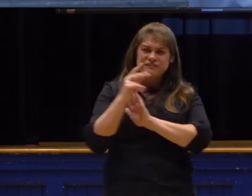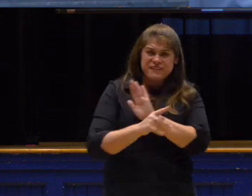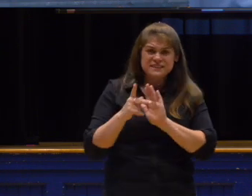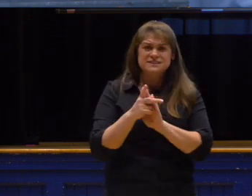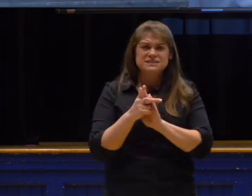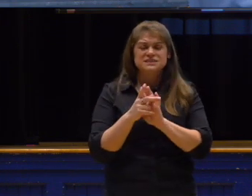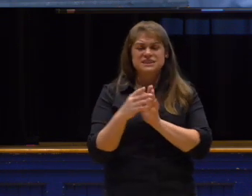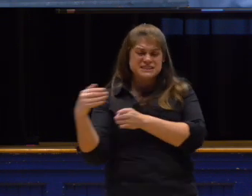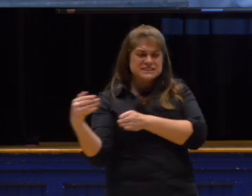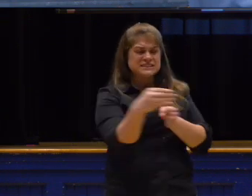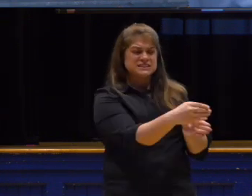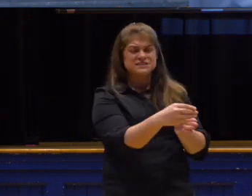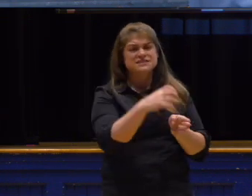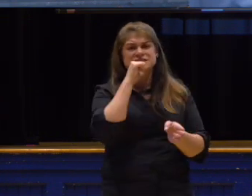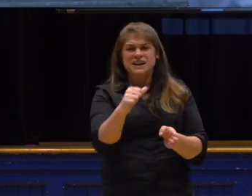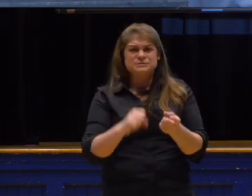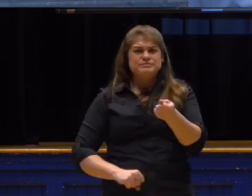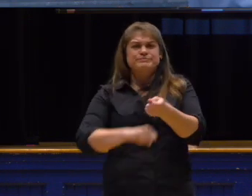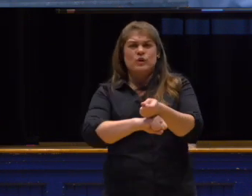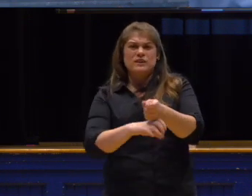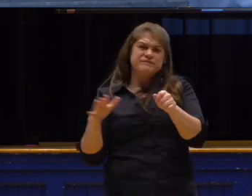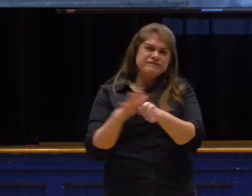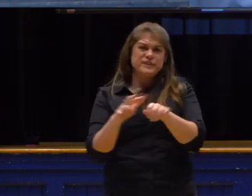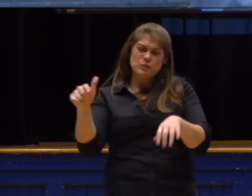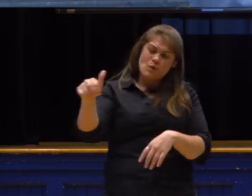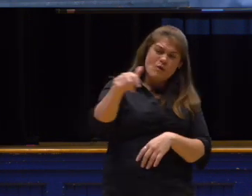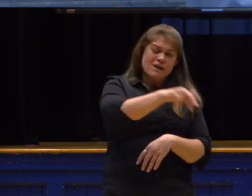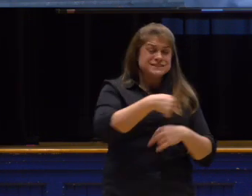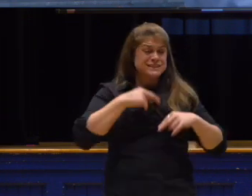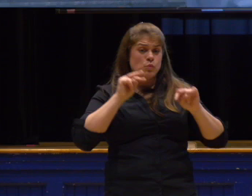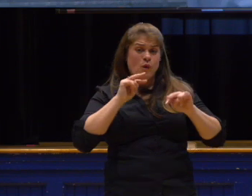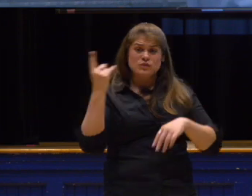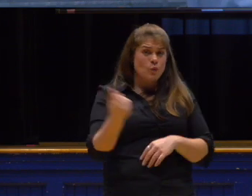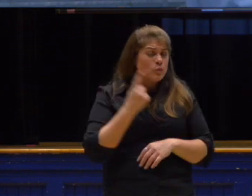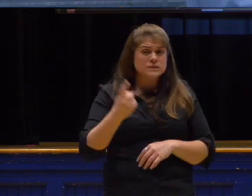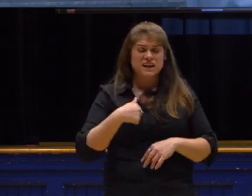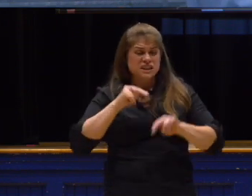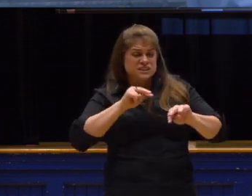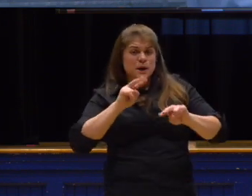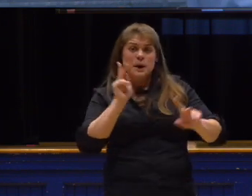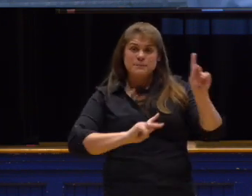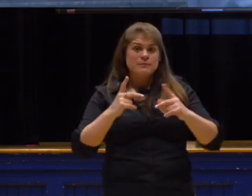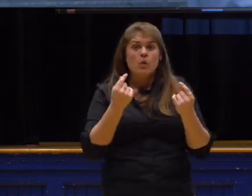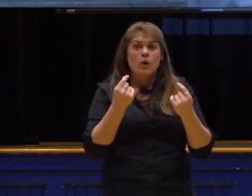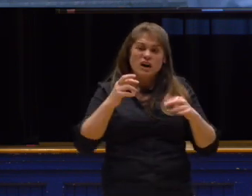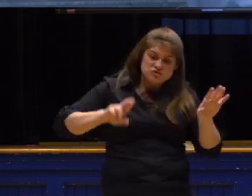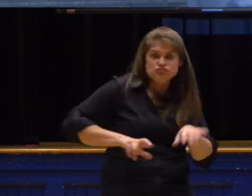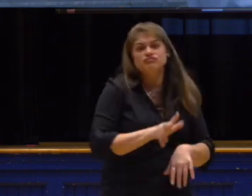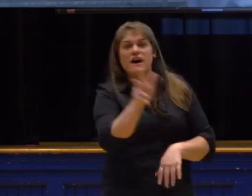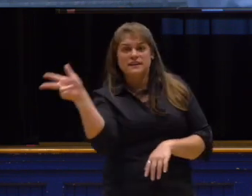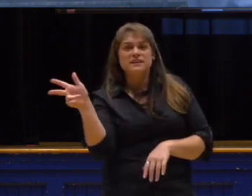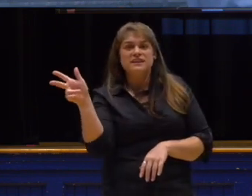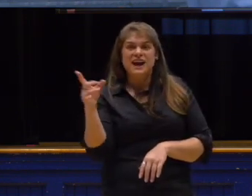doesn't accommodate that. And I watch all the time, and people are taking right turns when they shouldn't on